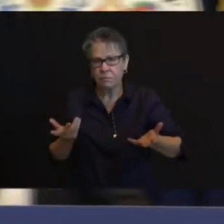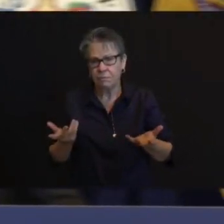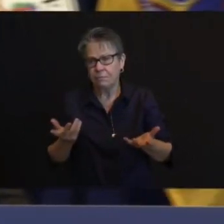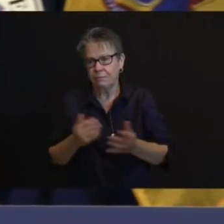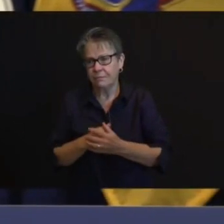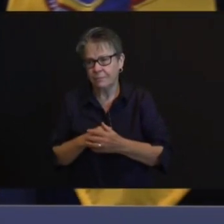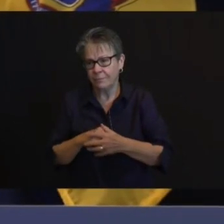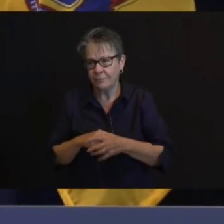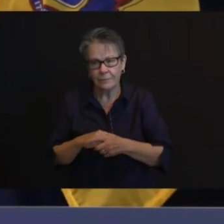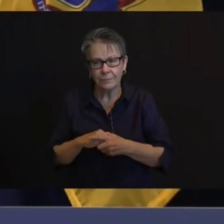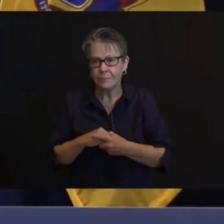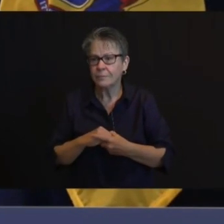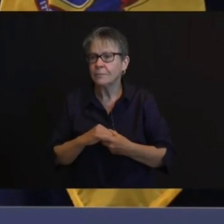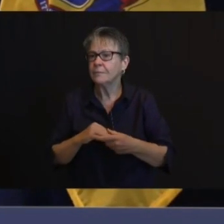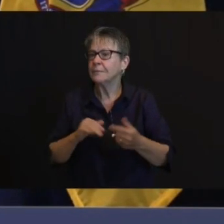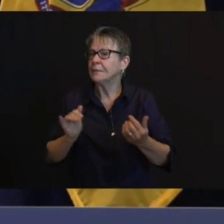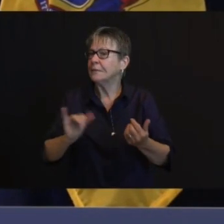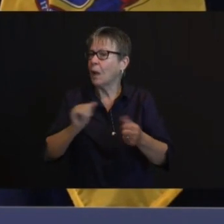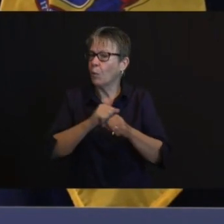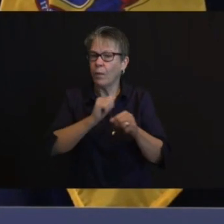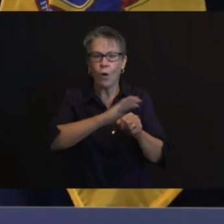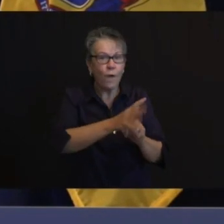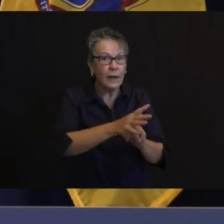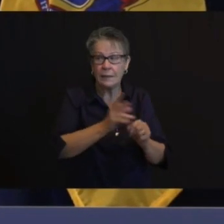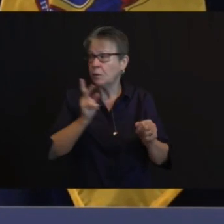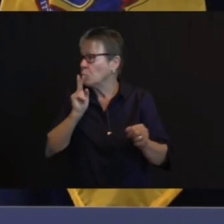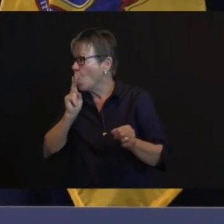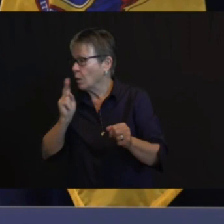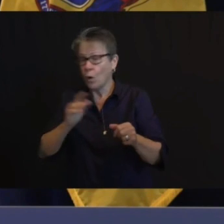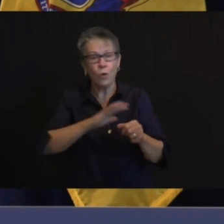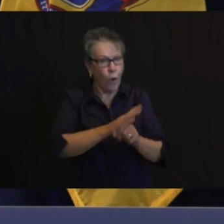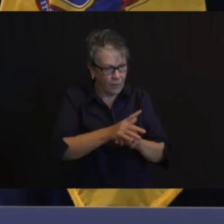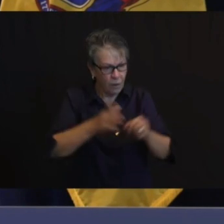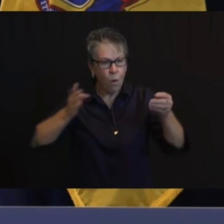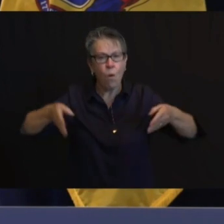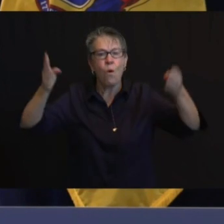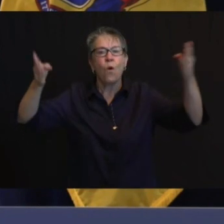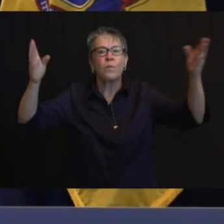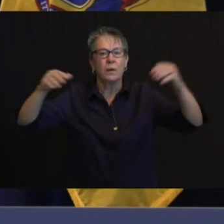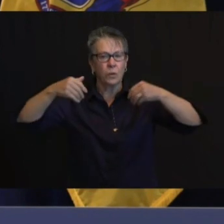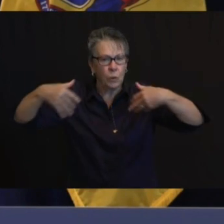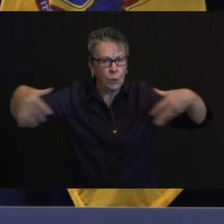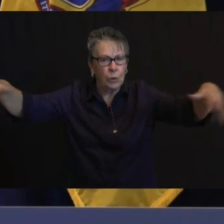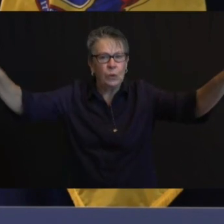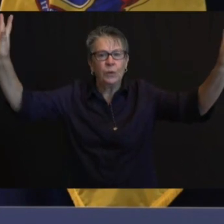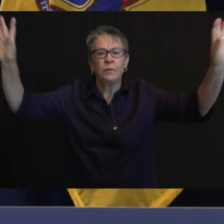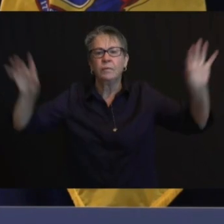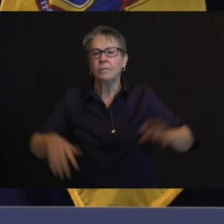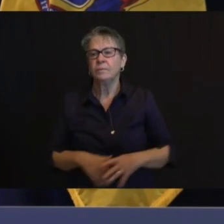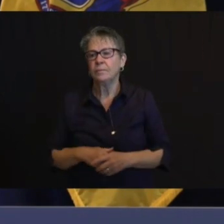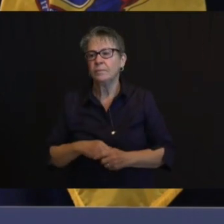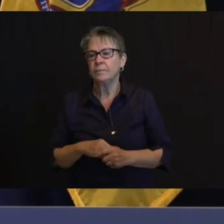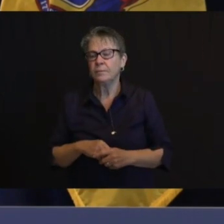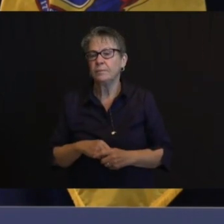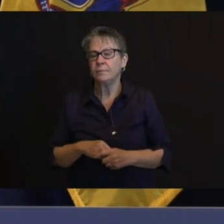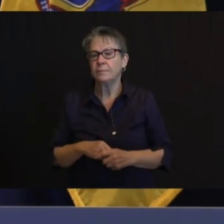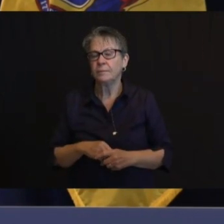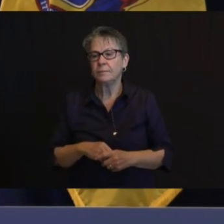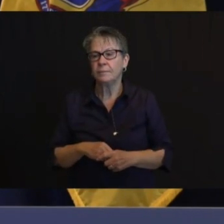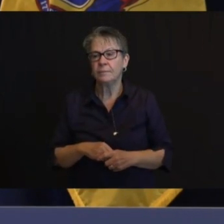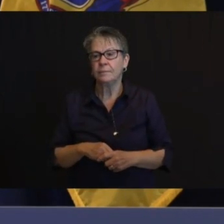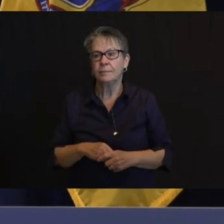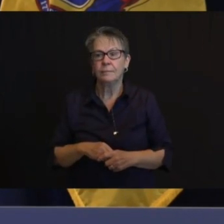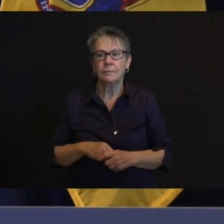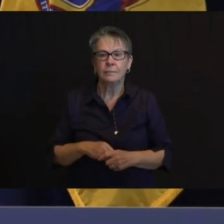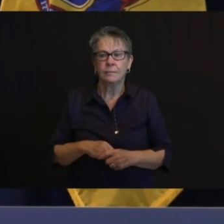I would stress absolutely the ability to be anonymous as it relates to those numbers I put up there. So folks should not, it's a